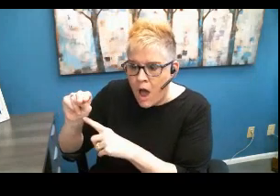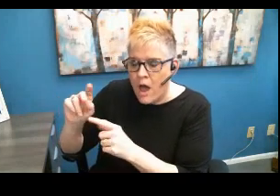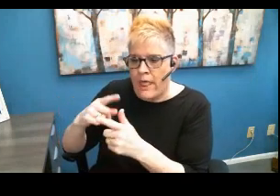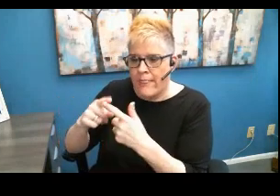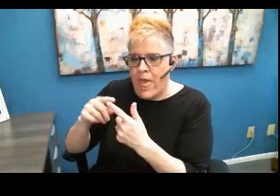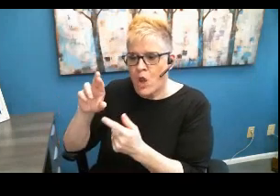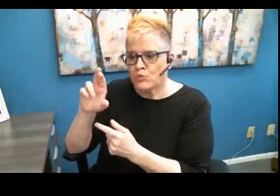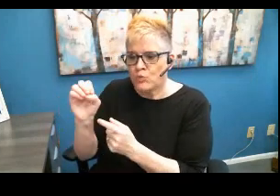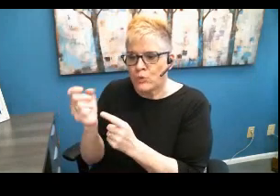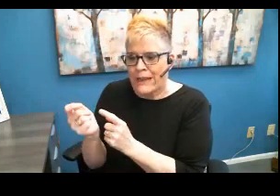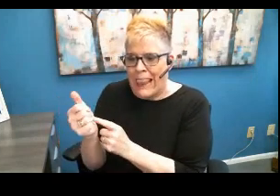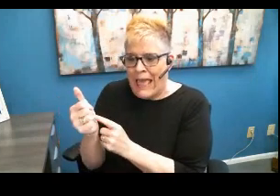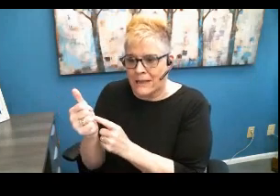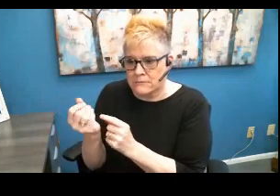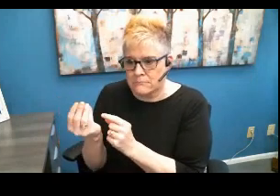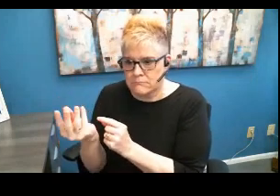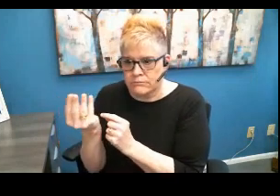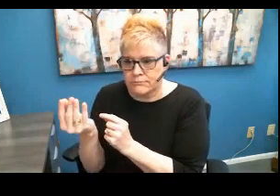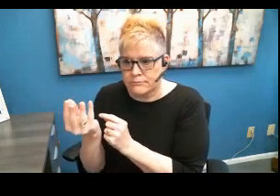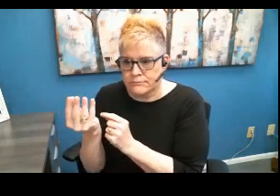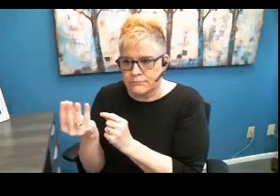outage. Hey, Dan, let me just add,